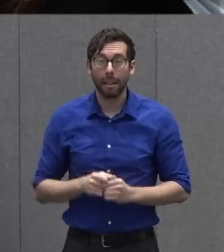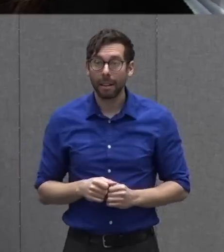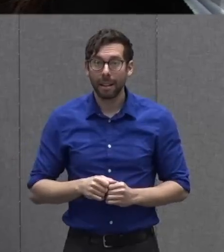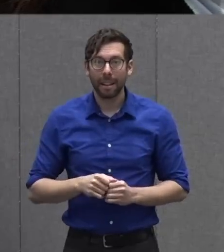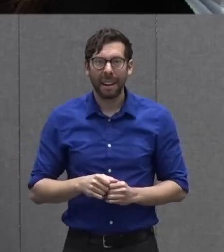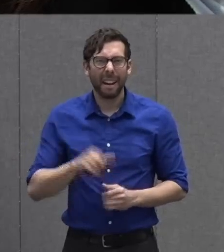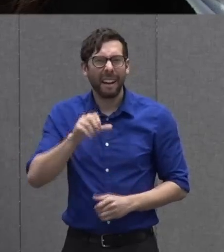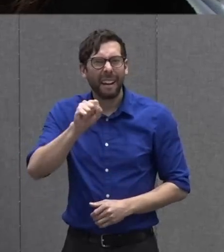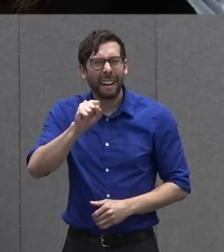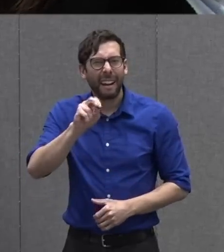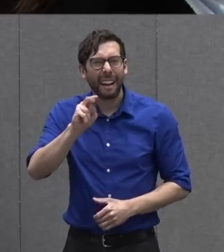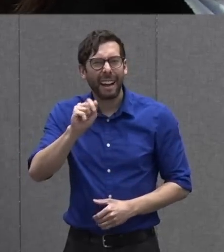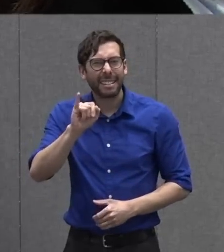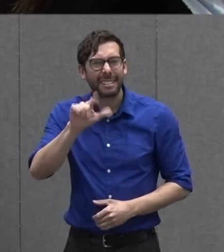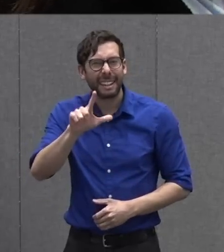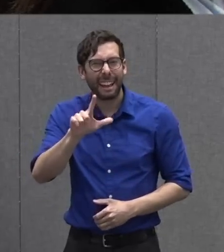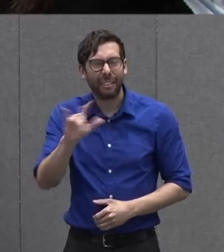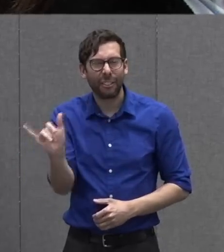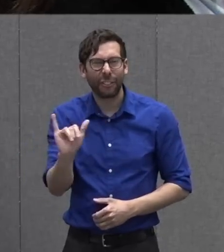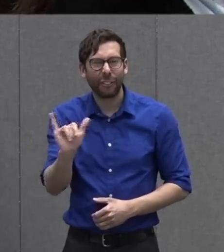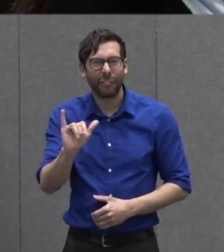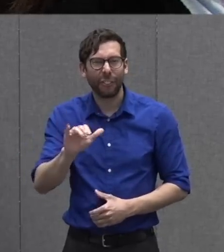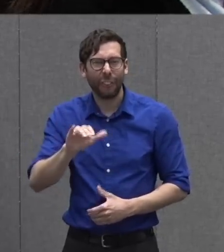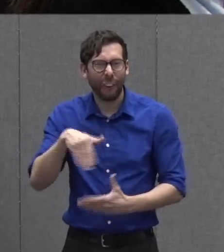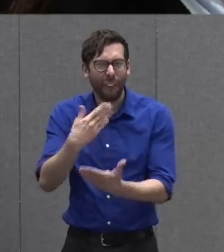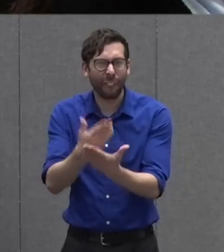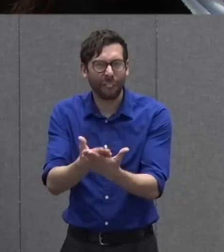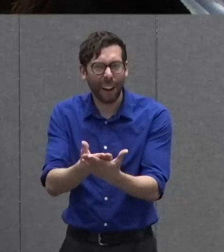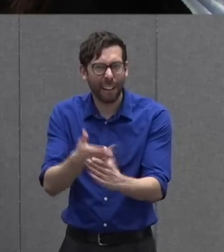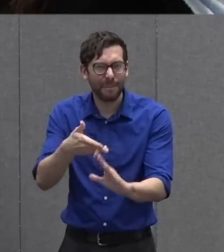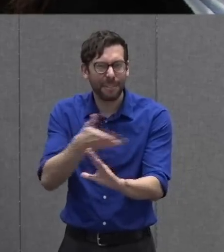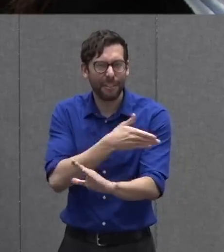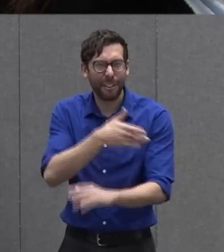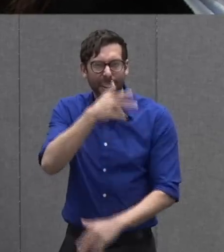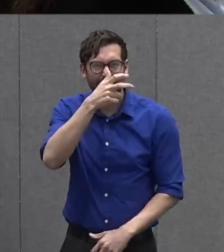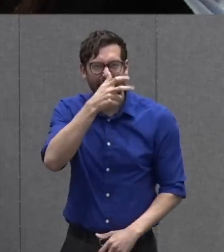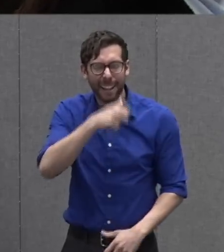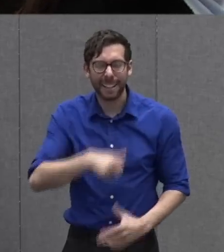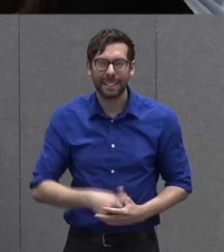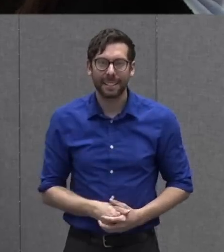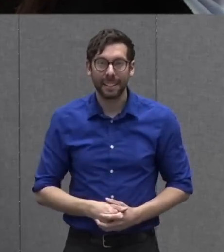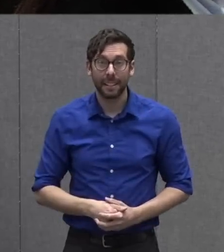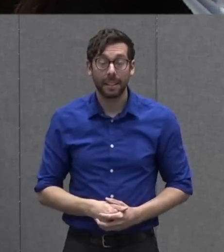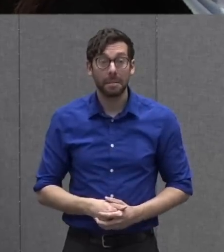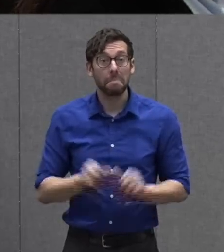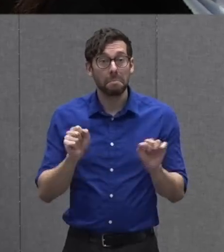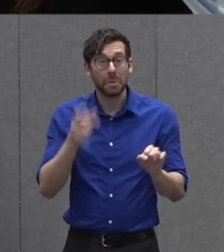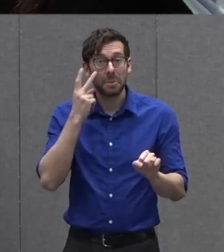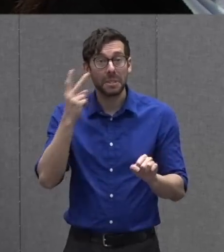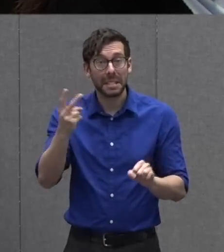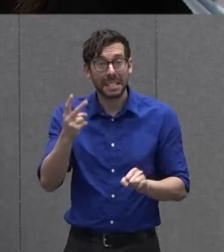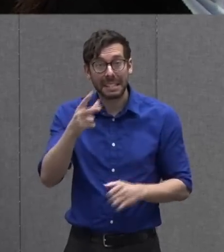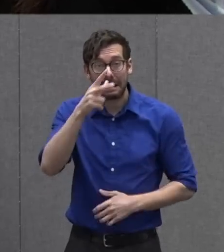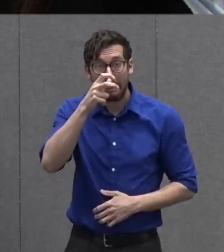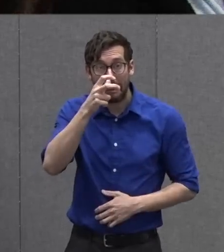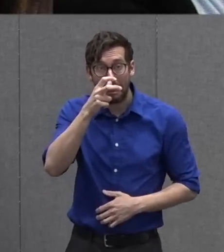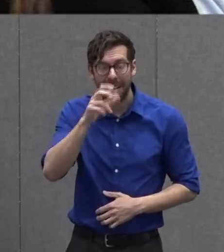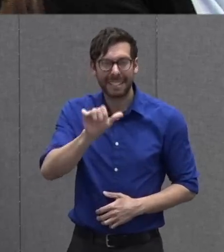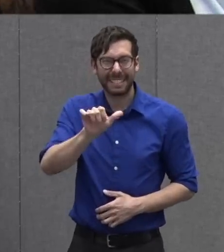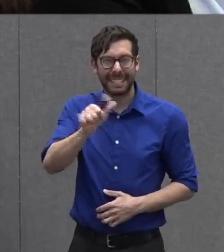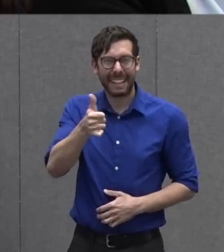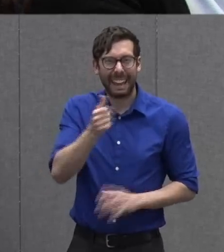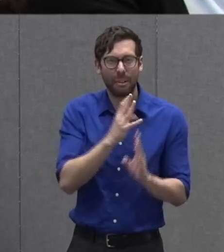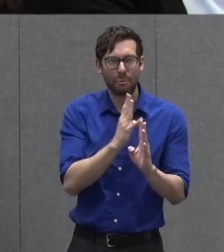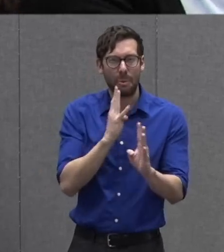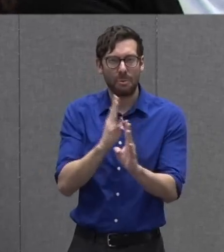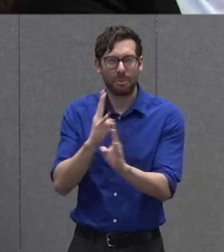ants. But here are the ants in 10 rows of 10 marching up to the picnic.